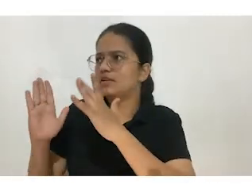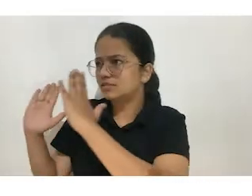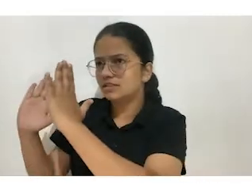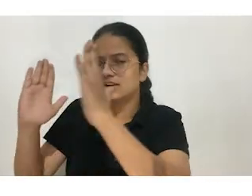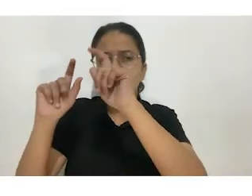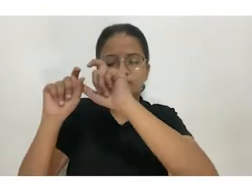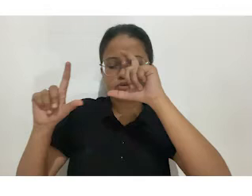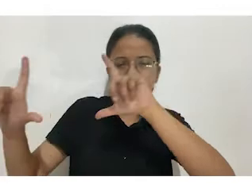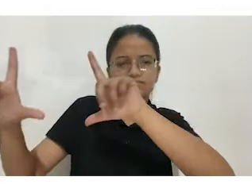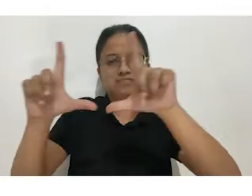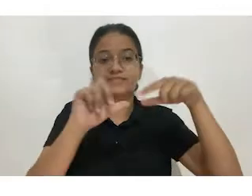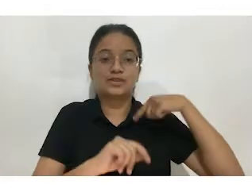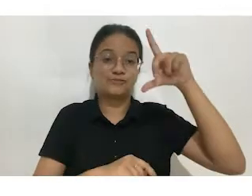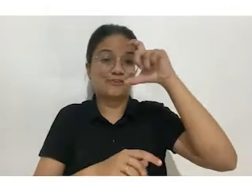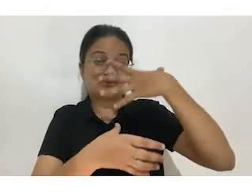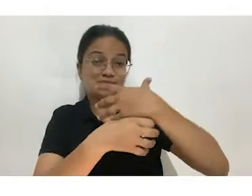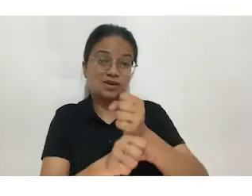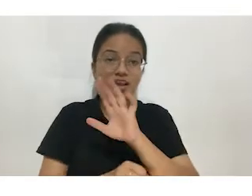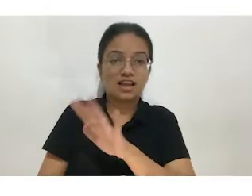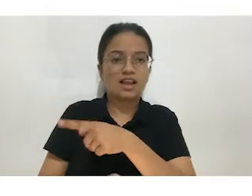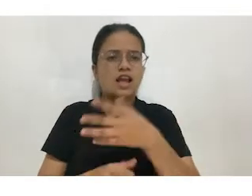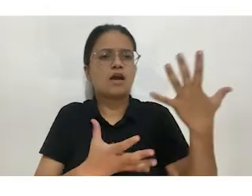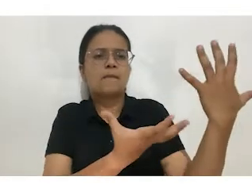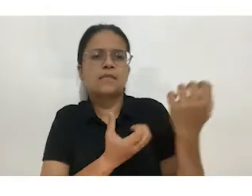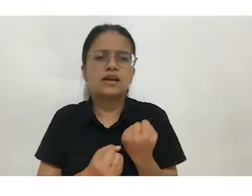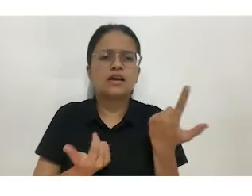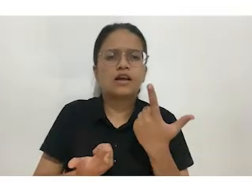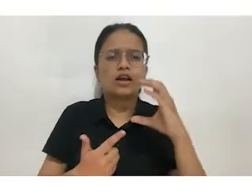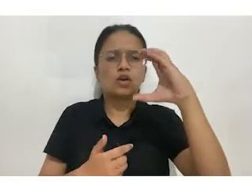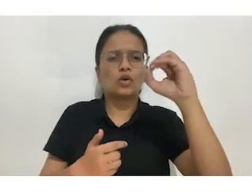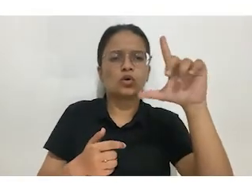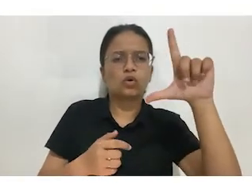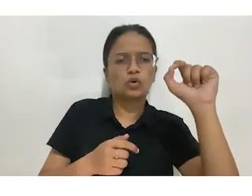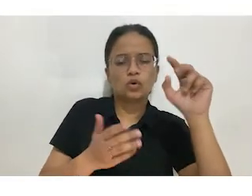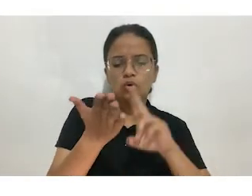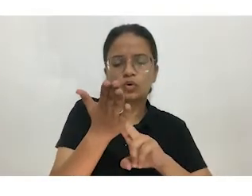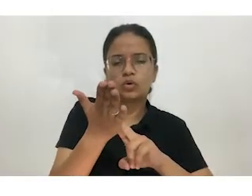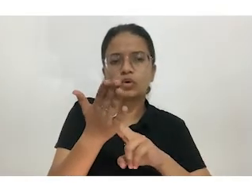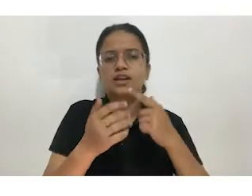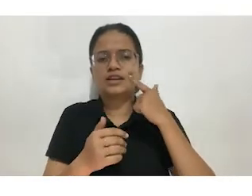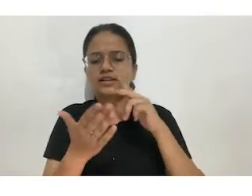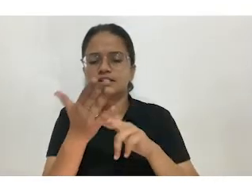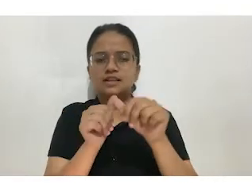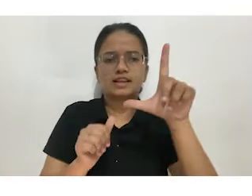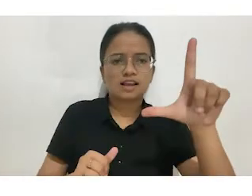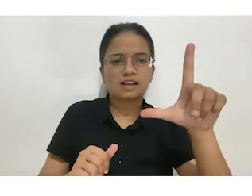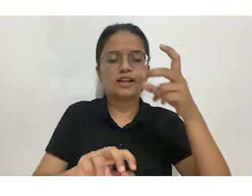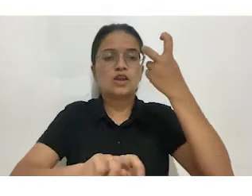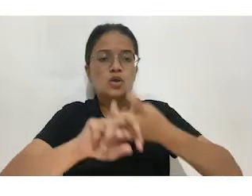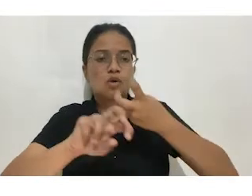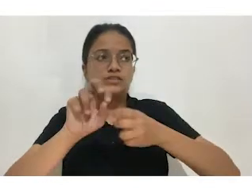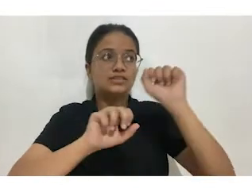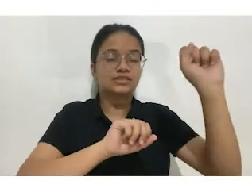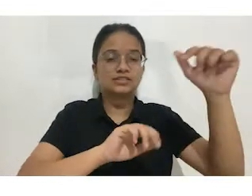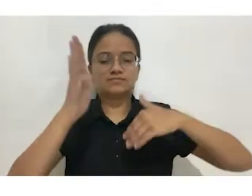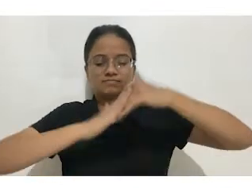storing. The image that we have generated is borrowed from colonial construction. The metal